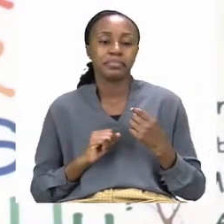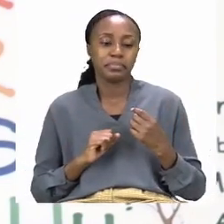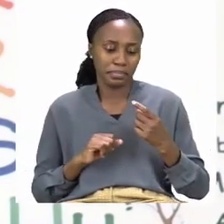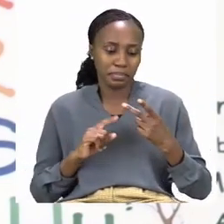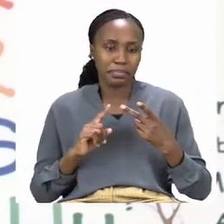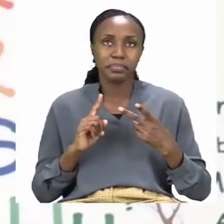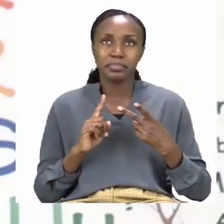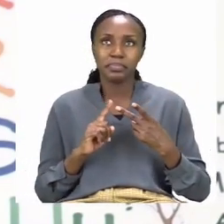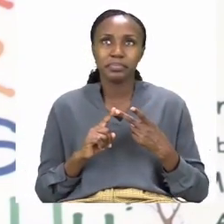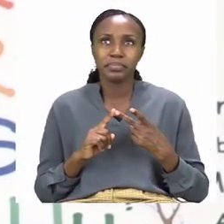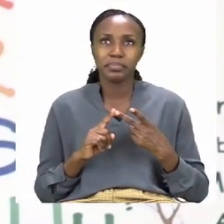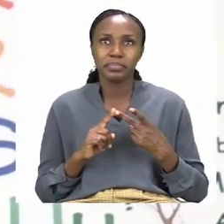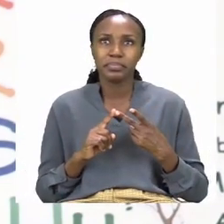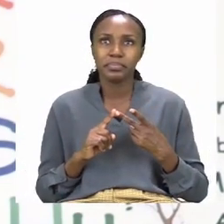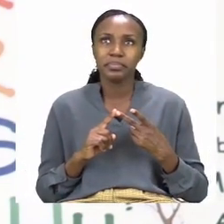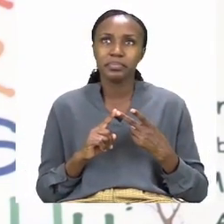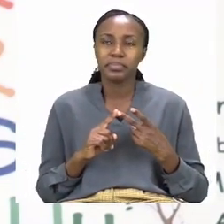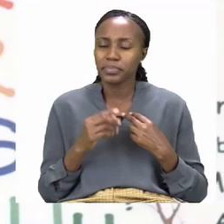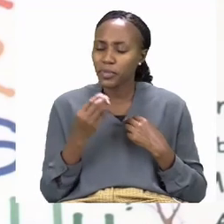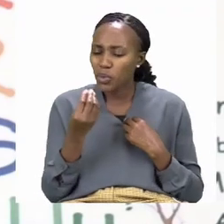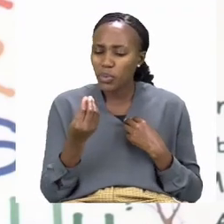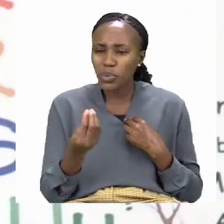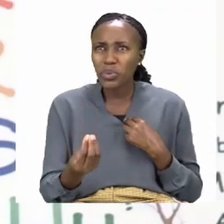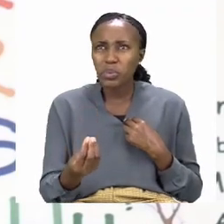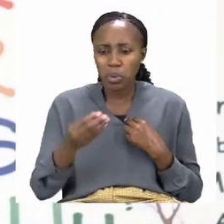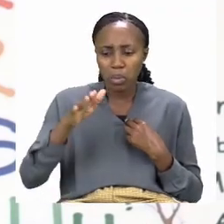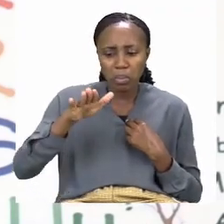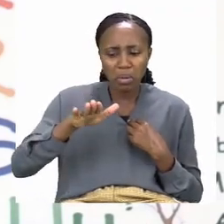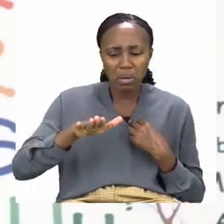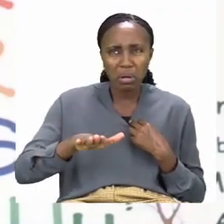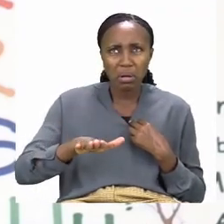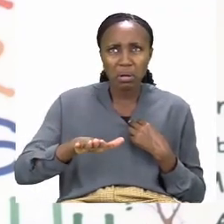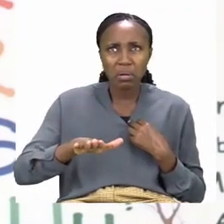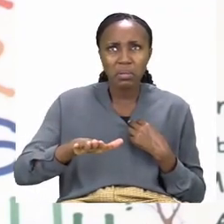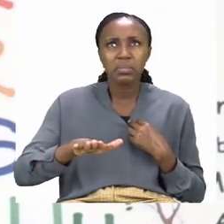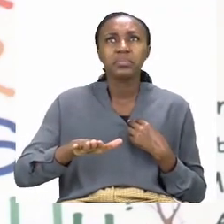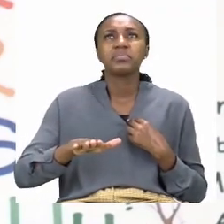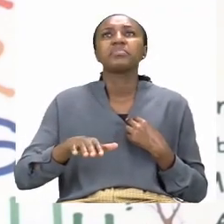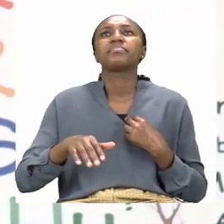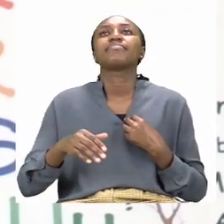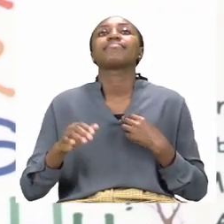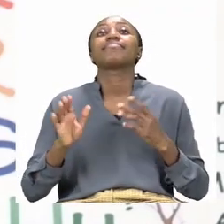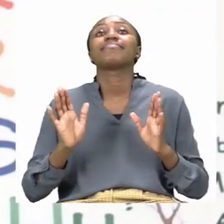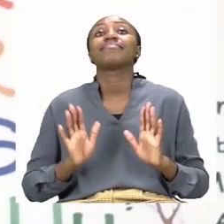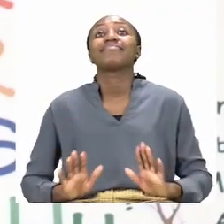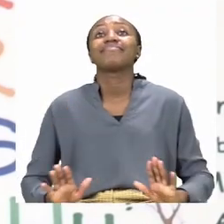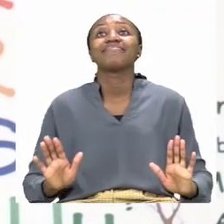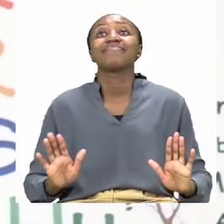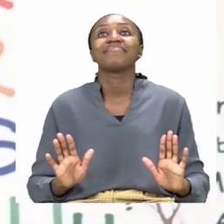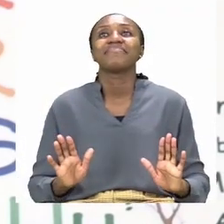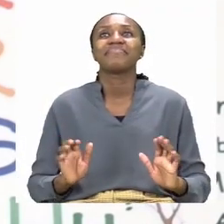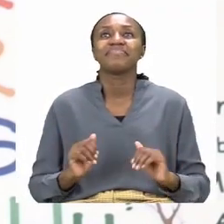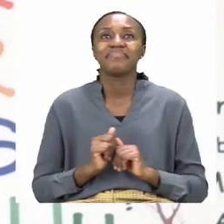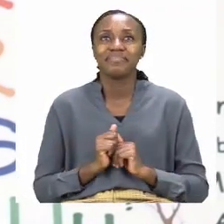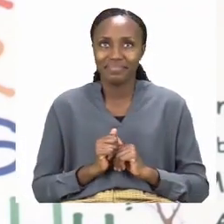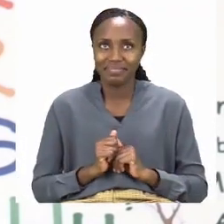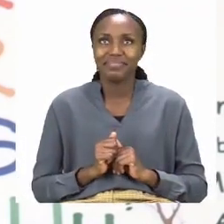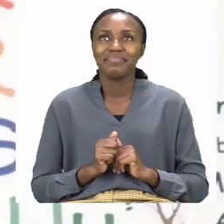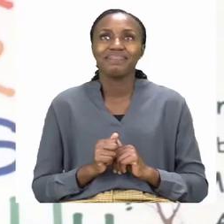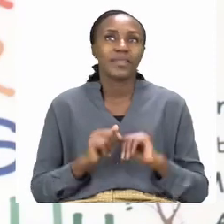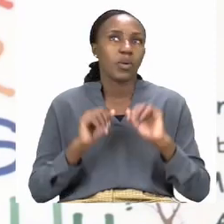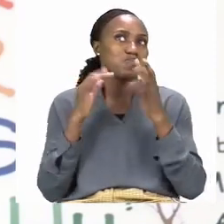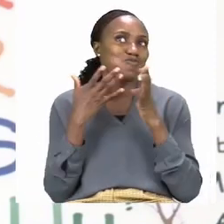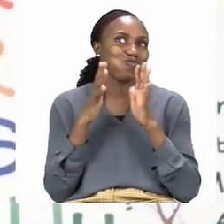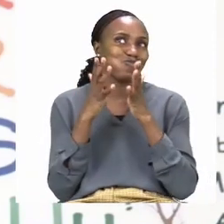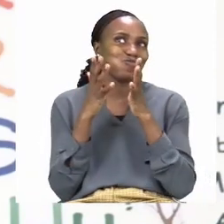where. And what is the second word? It's the word little. Great job,